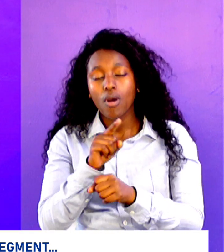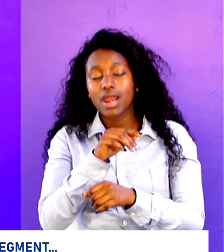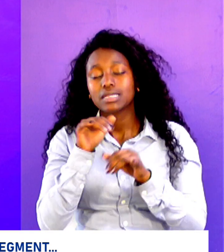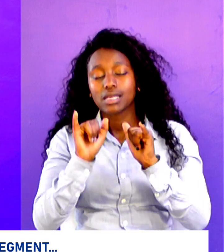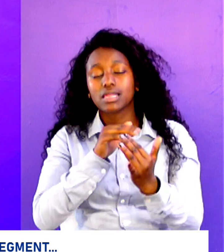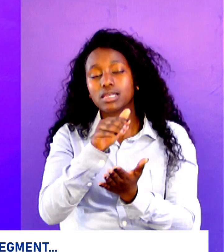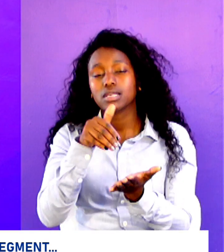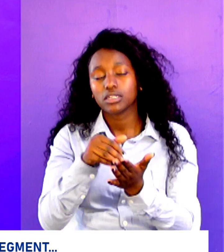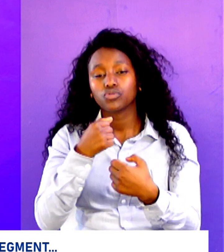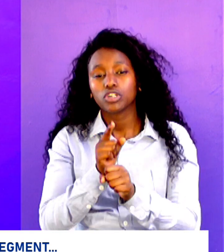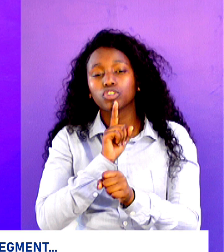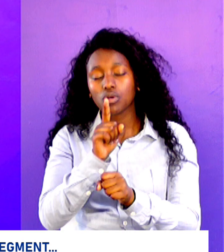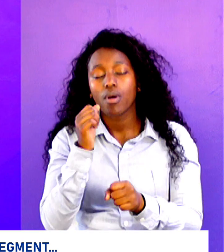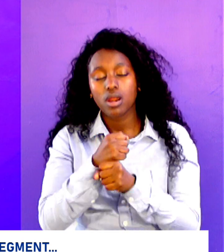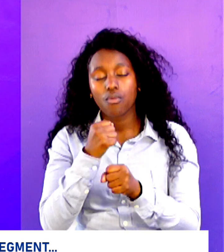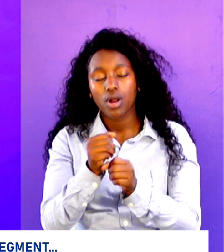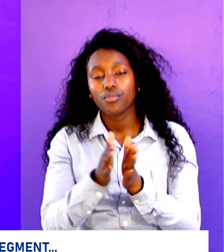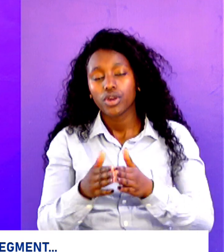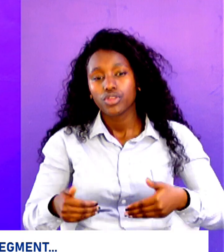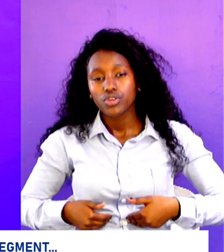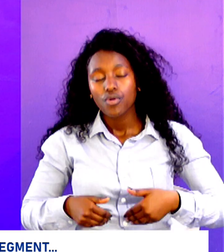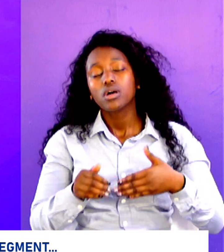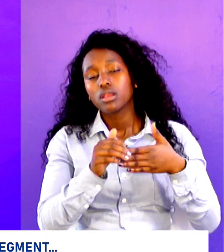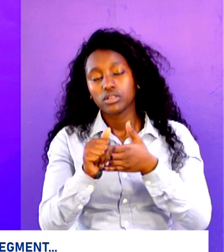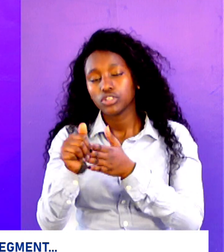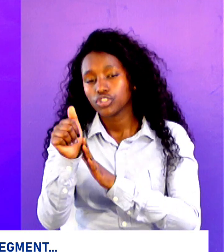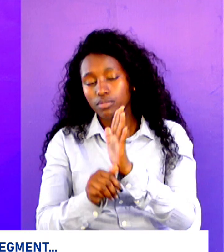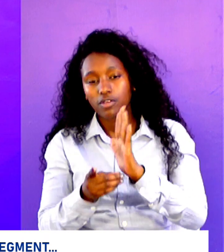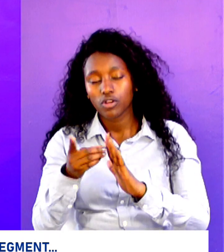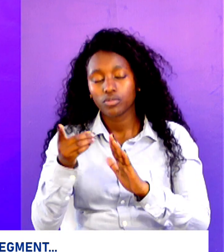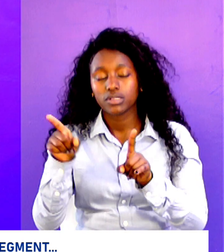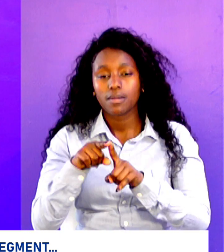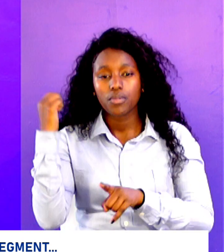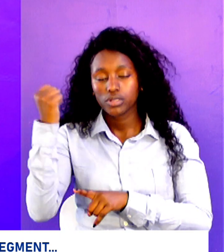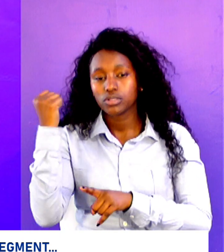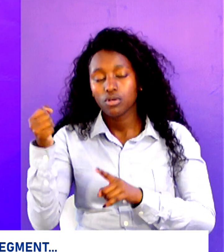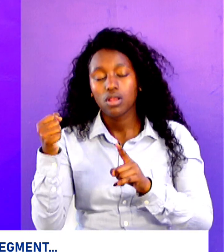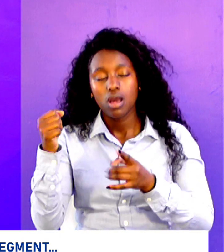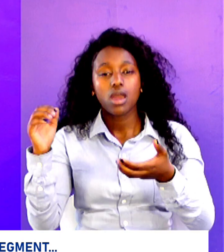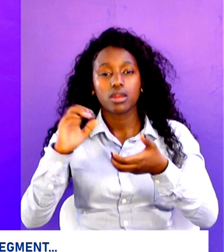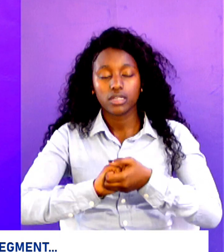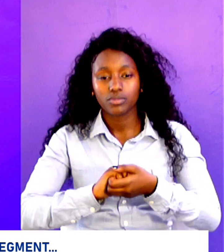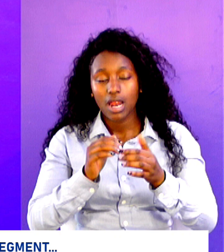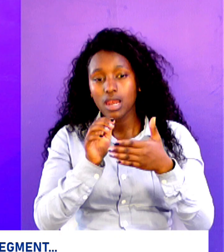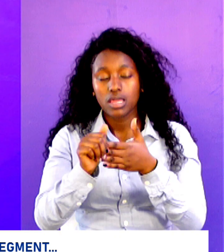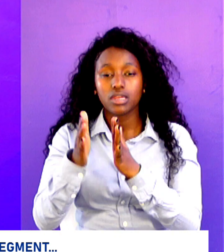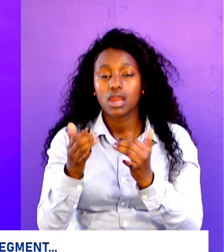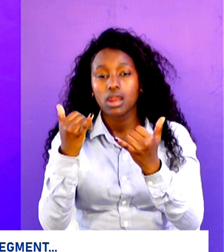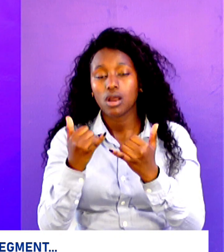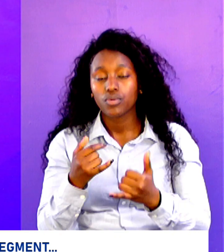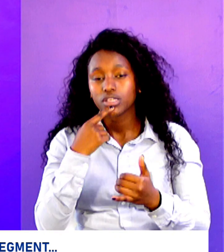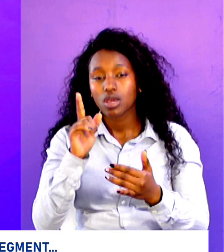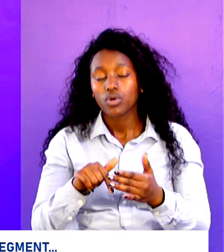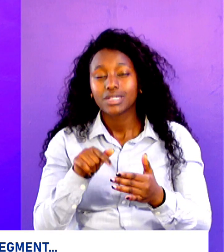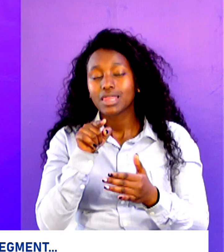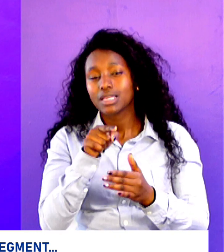youth activism, leadership development, and also political engagement. Leaders say the platform will offer young